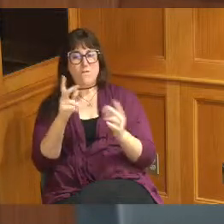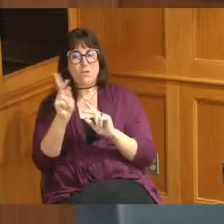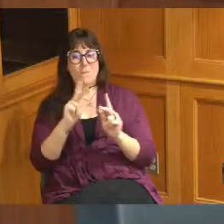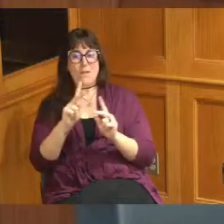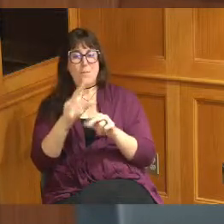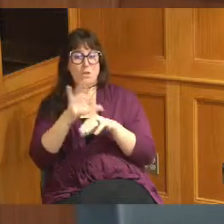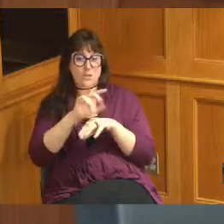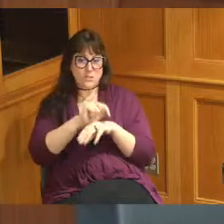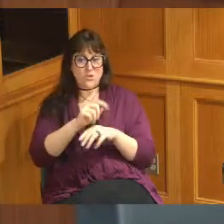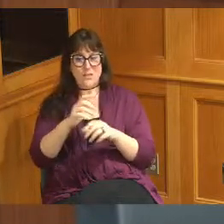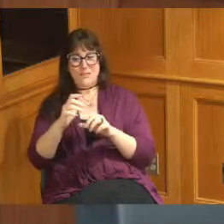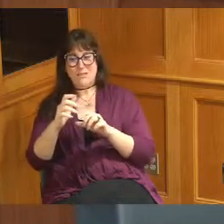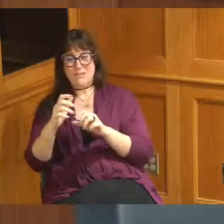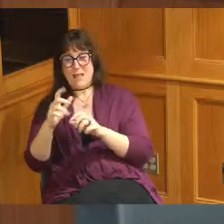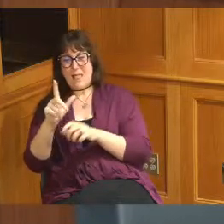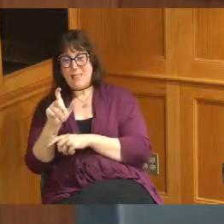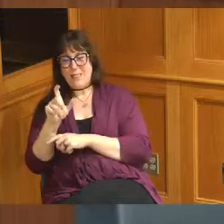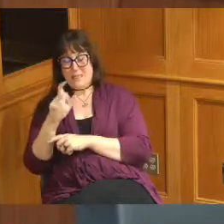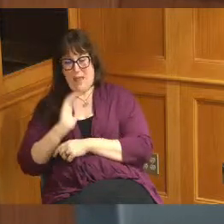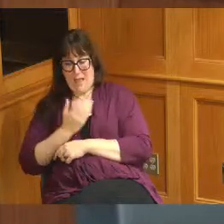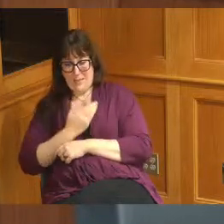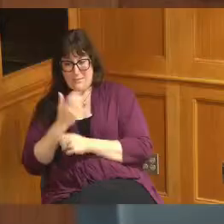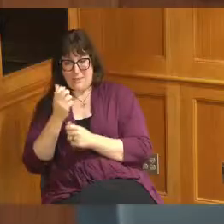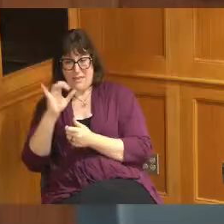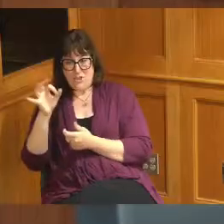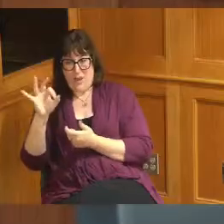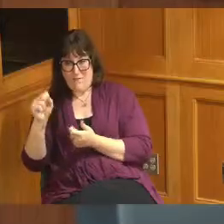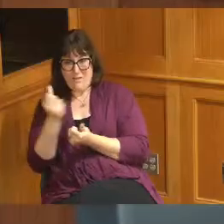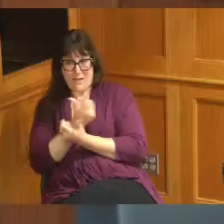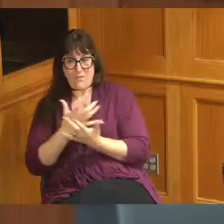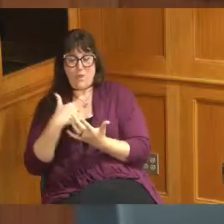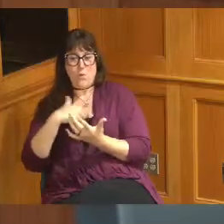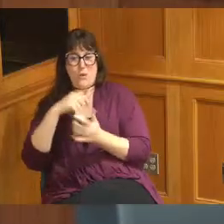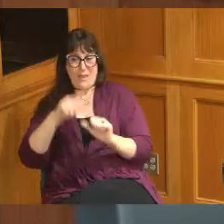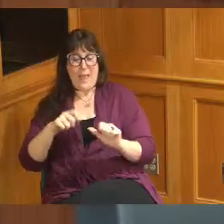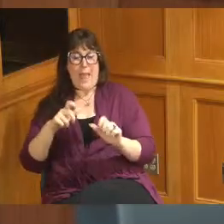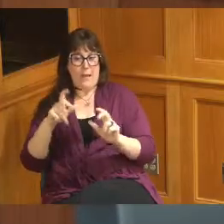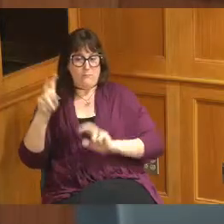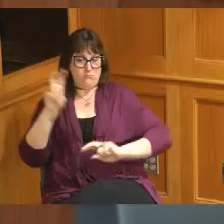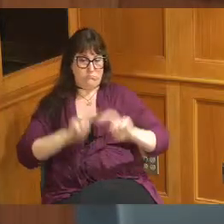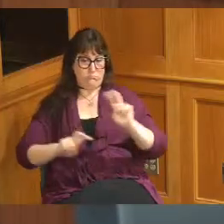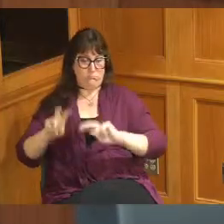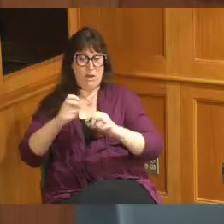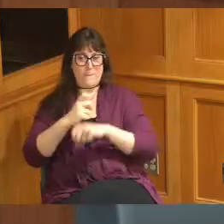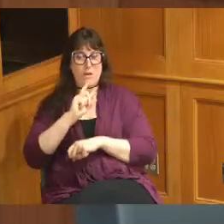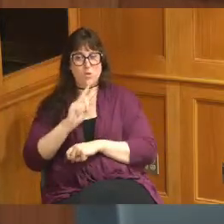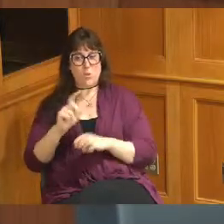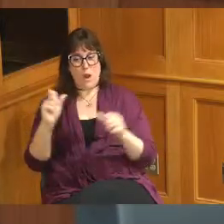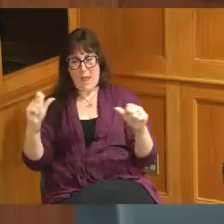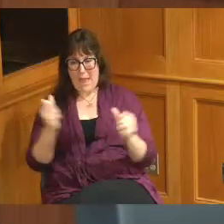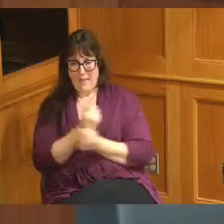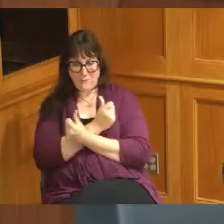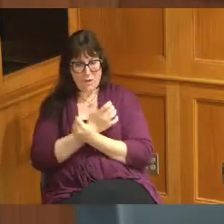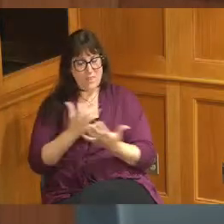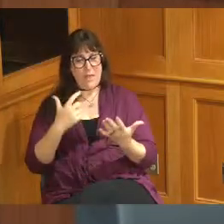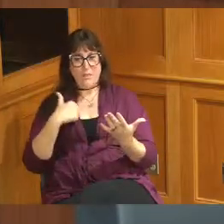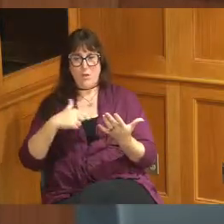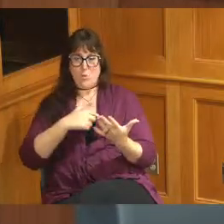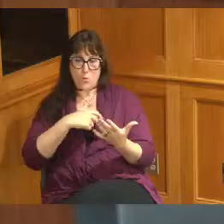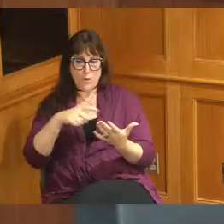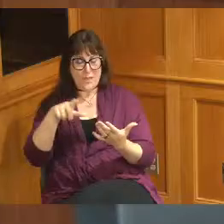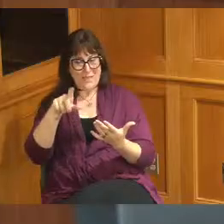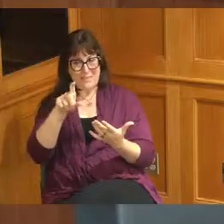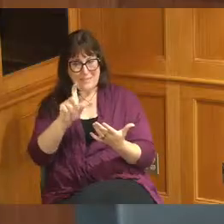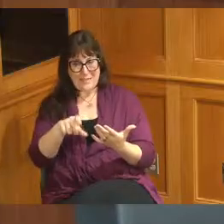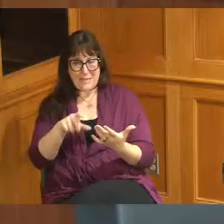in working with the levy committee and JFS, can start to look at things that we can do to scope the levy as soon as